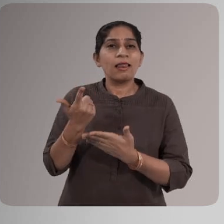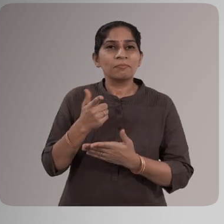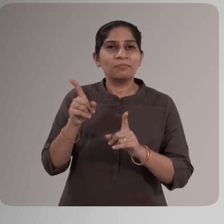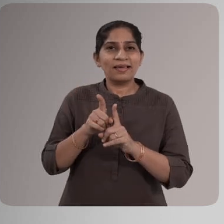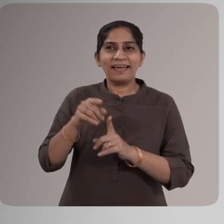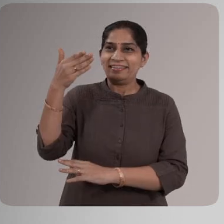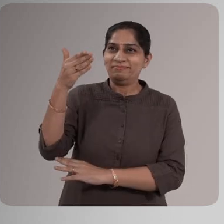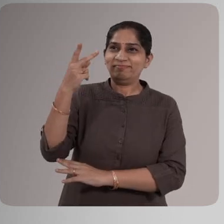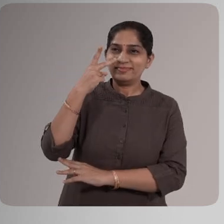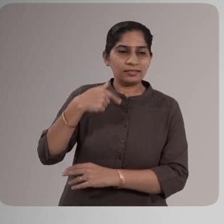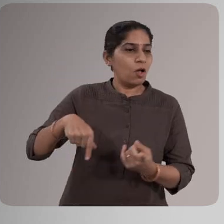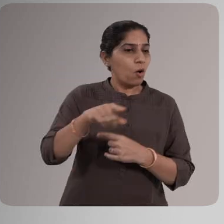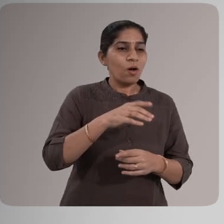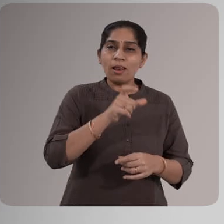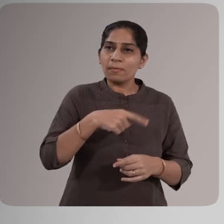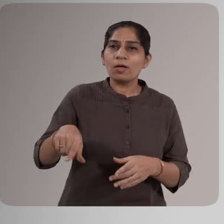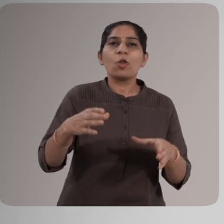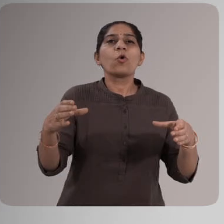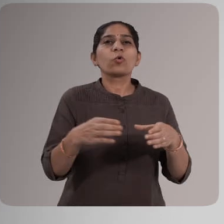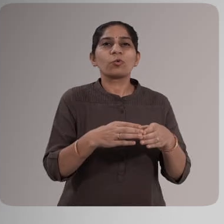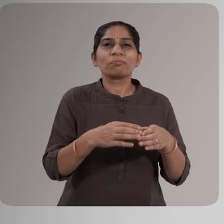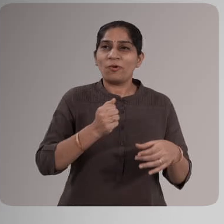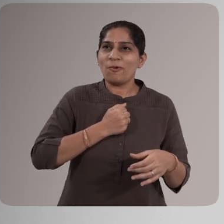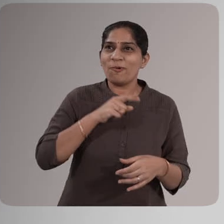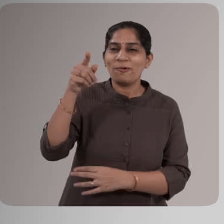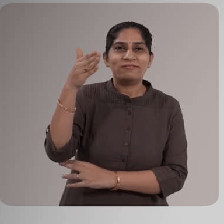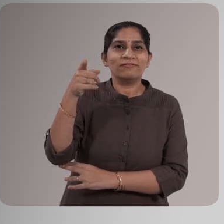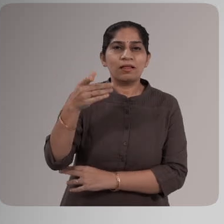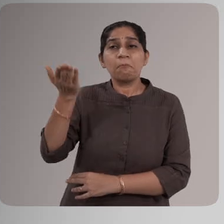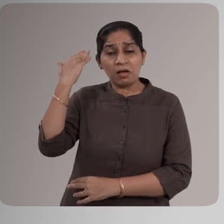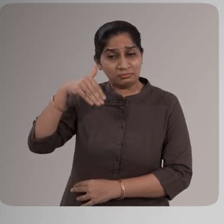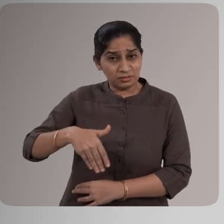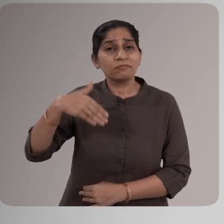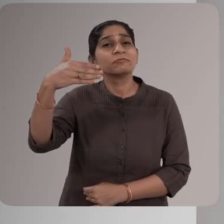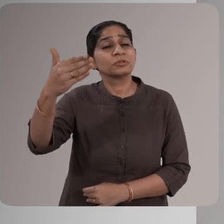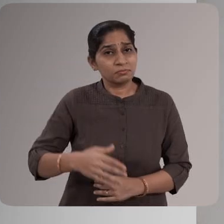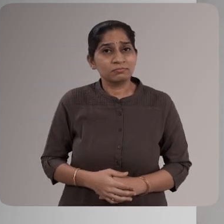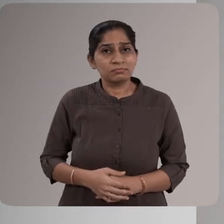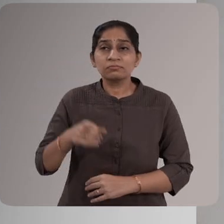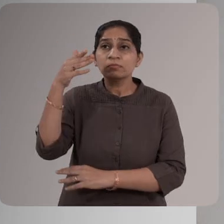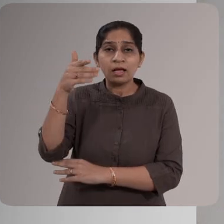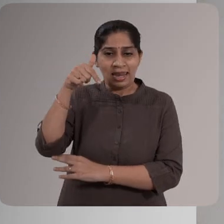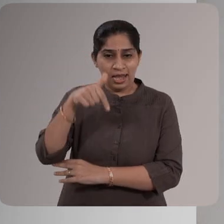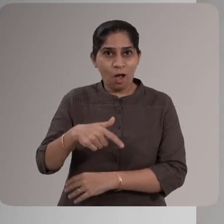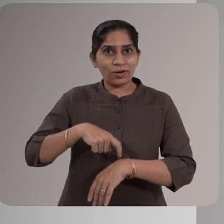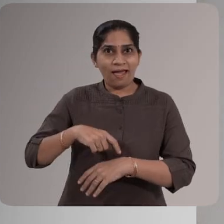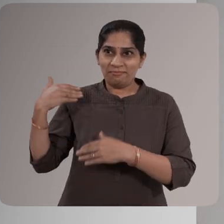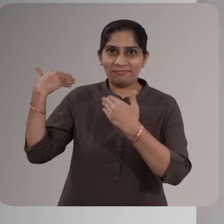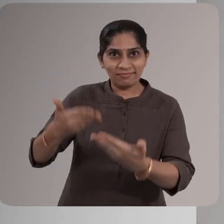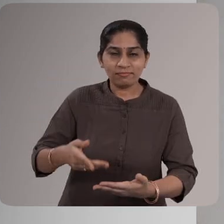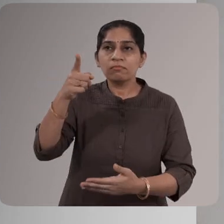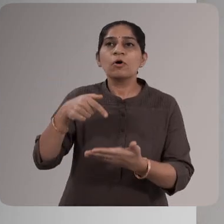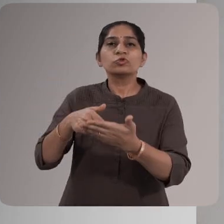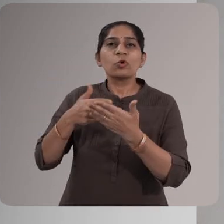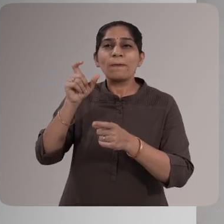as symbols of group solidarity, representing the past, present, and future, and acting as a modernized version